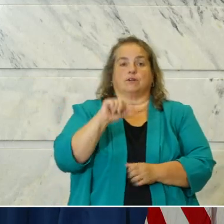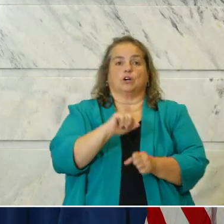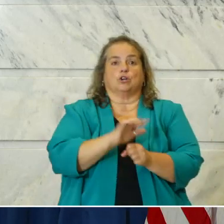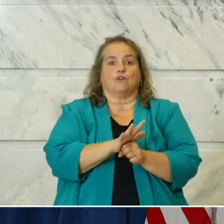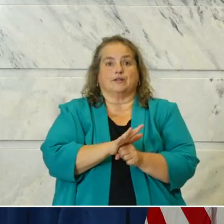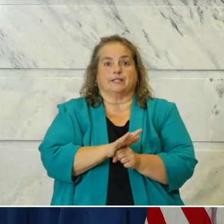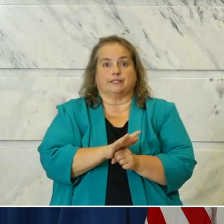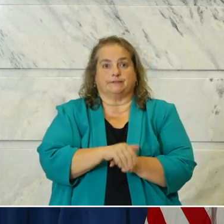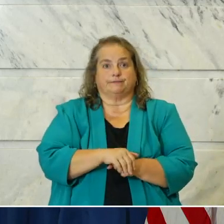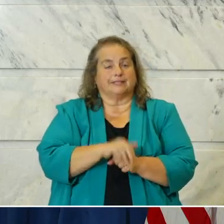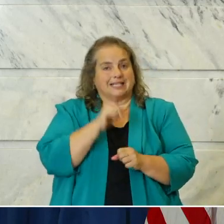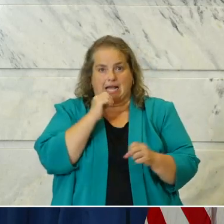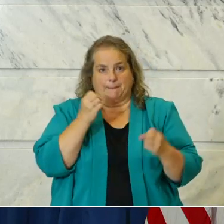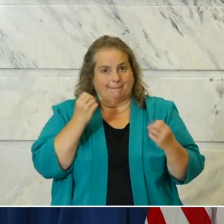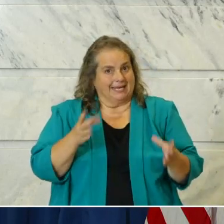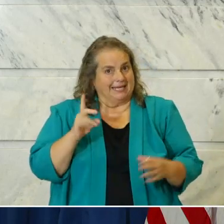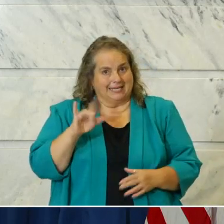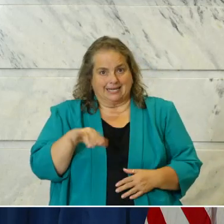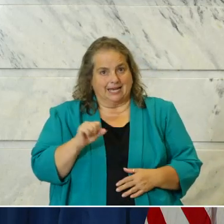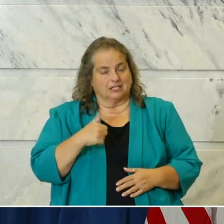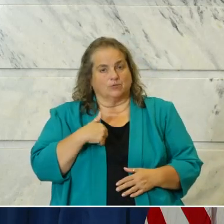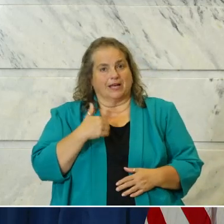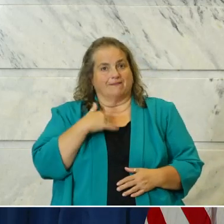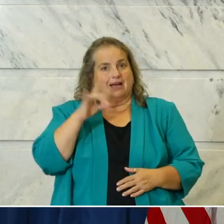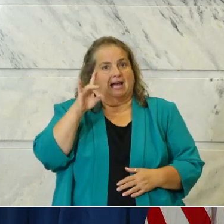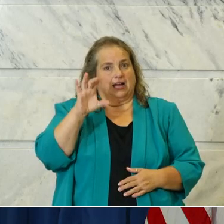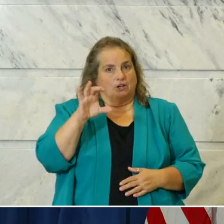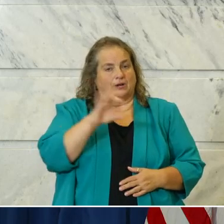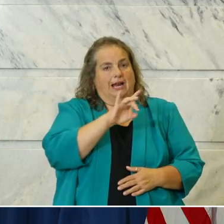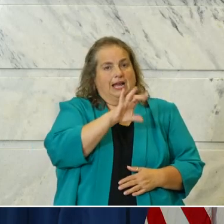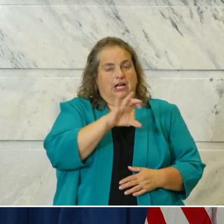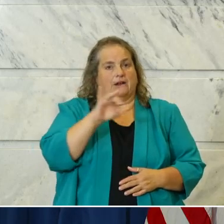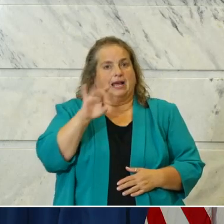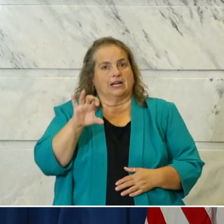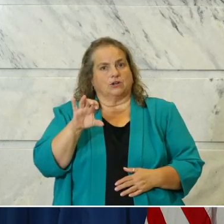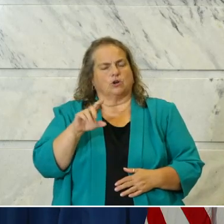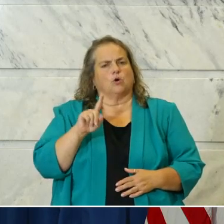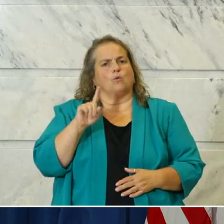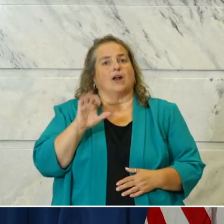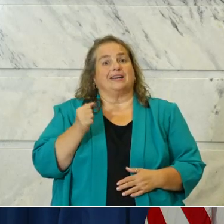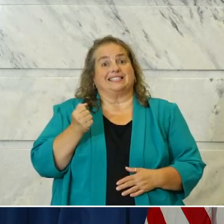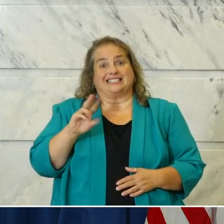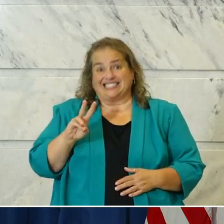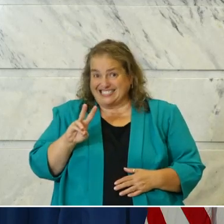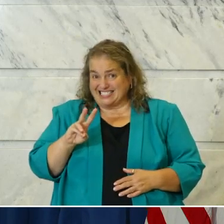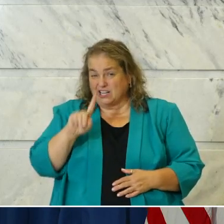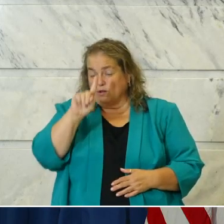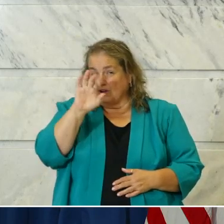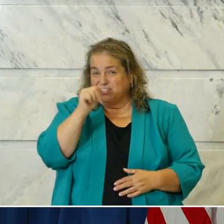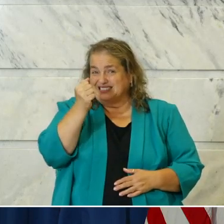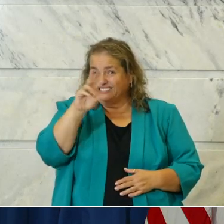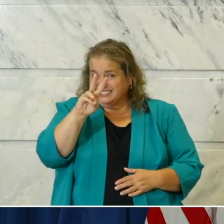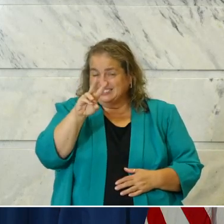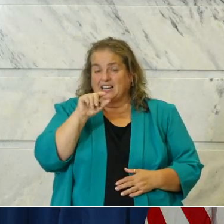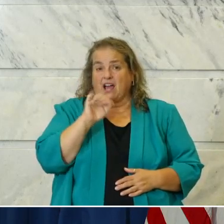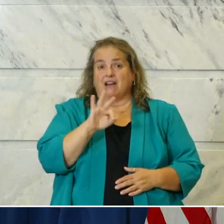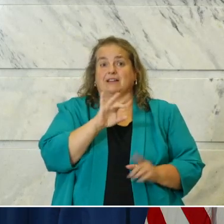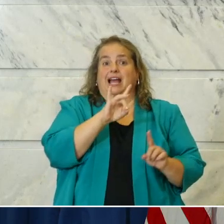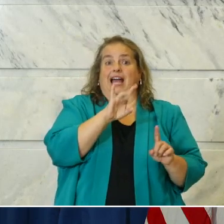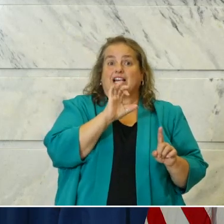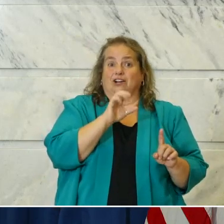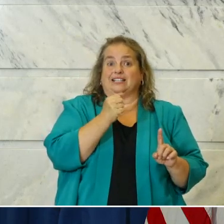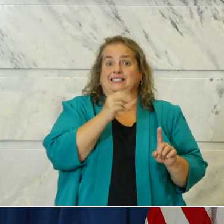many days that we've had 800 back-to-back. 116 of today's